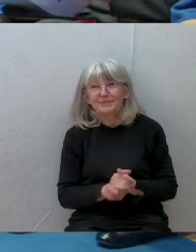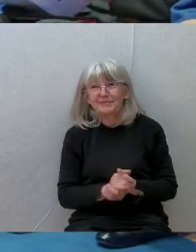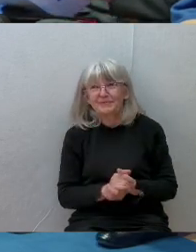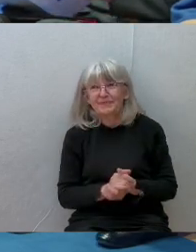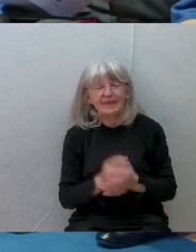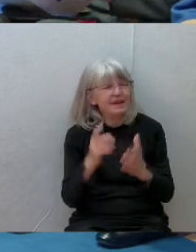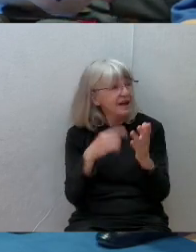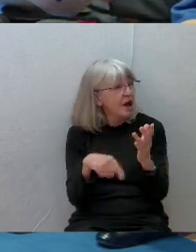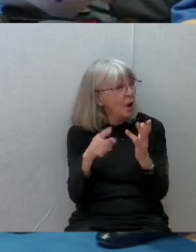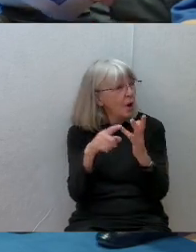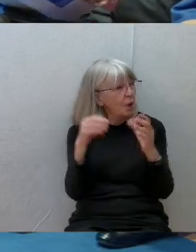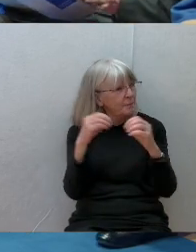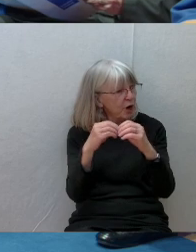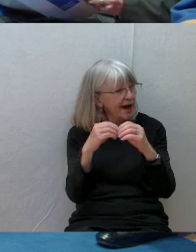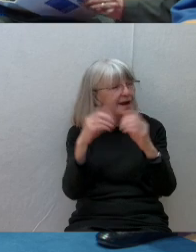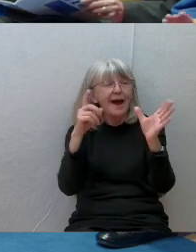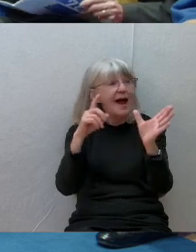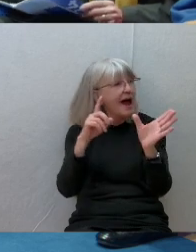O'Brien Aloysius.